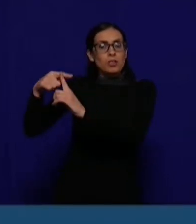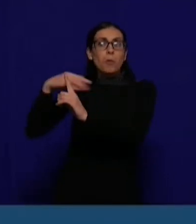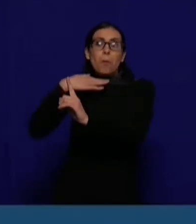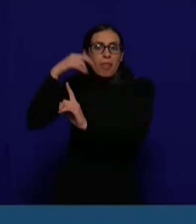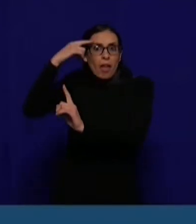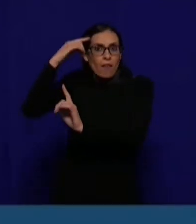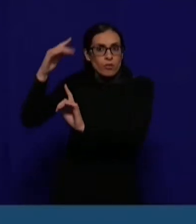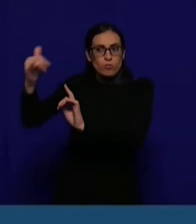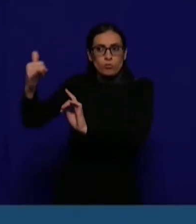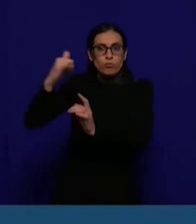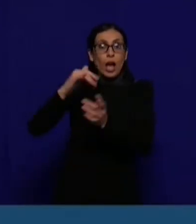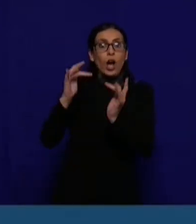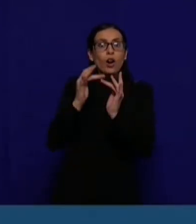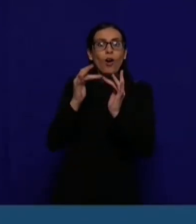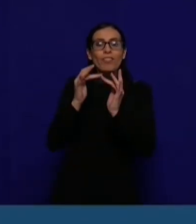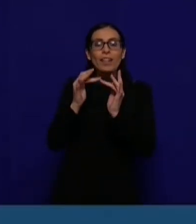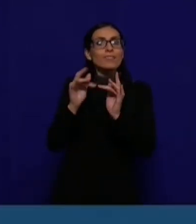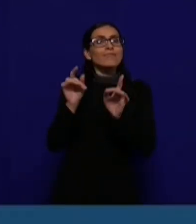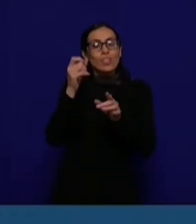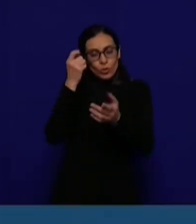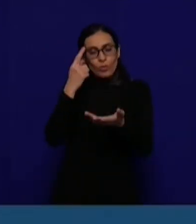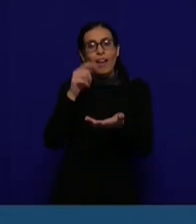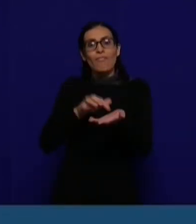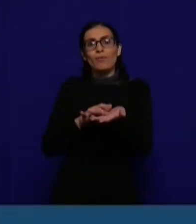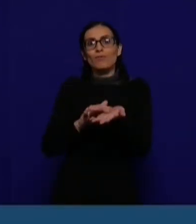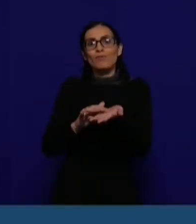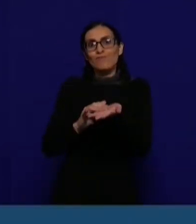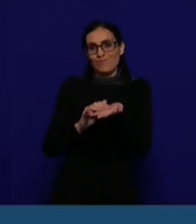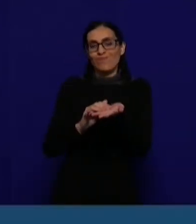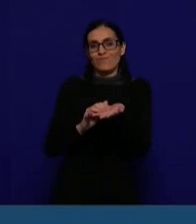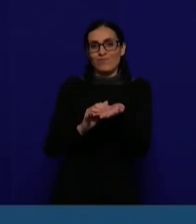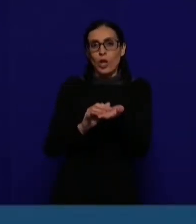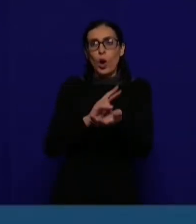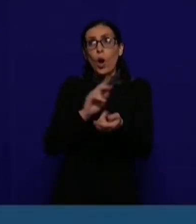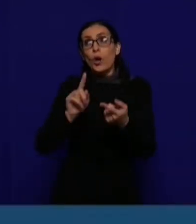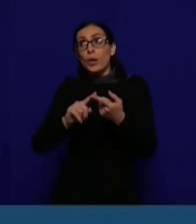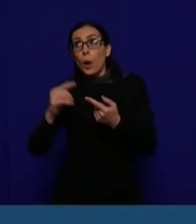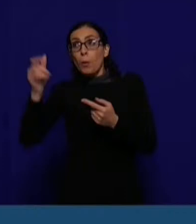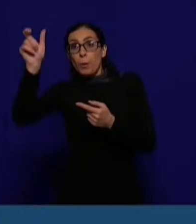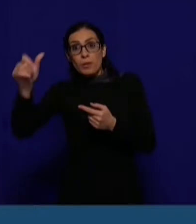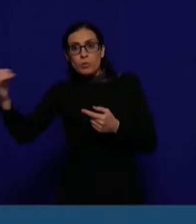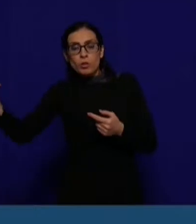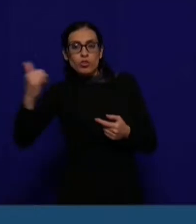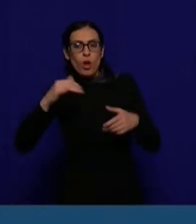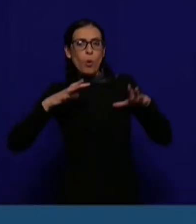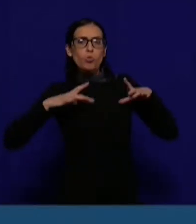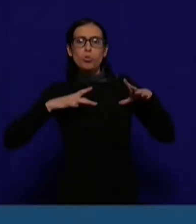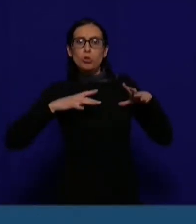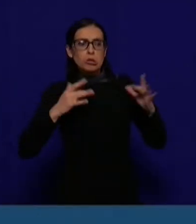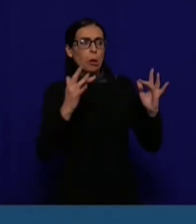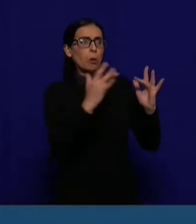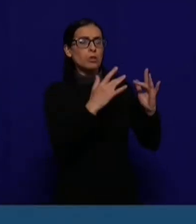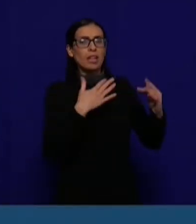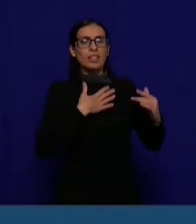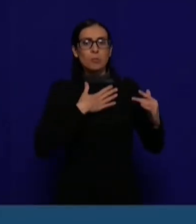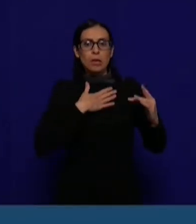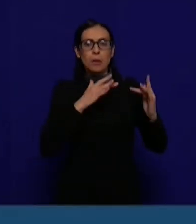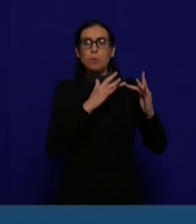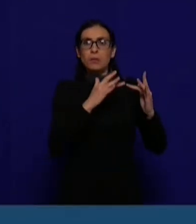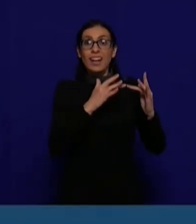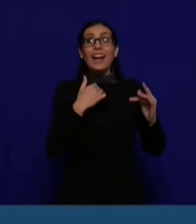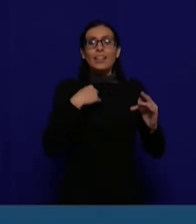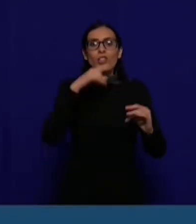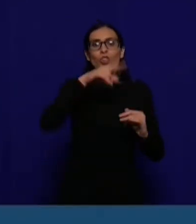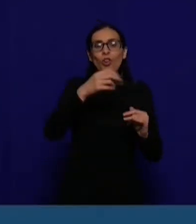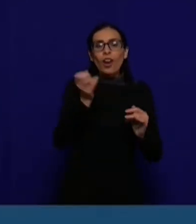hawn Malta jekk ħajġu barranin kemm għal xogħol jew inkella turisti u dawn setu jkunlhom kuntatt miegħek hawn Malta, inti ħadd tirċievi wkoll